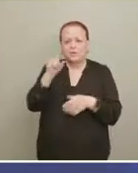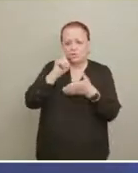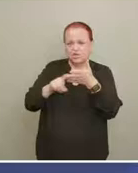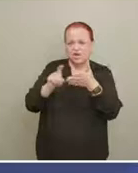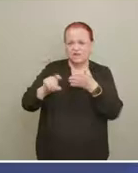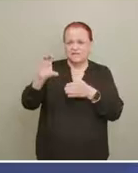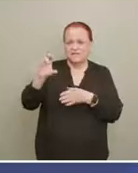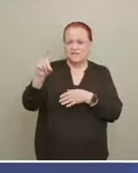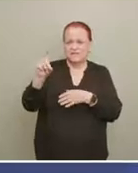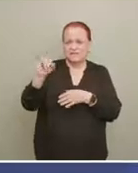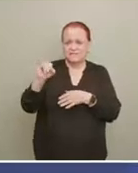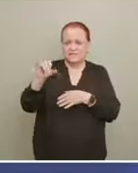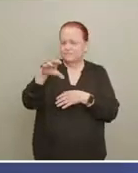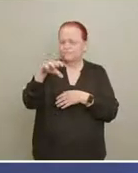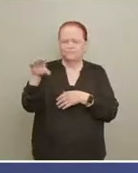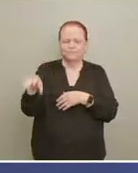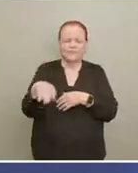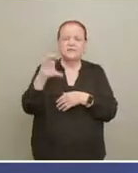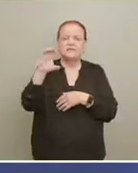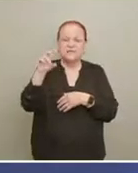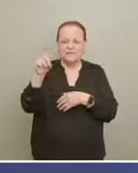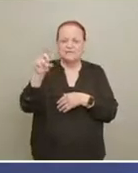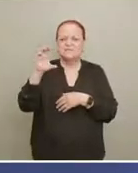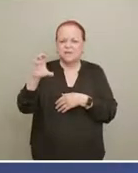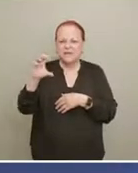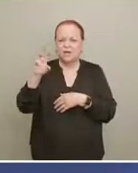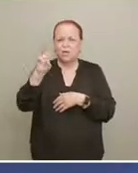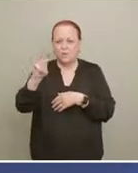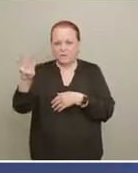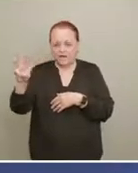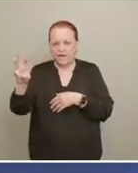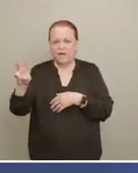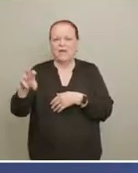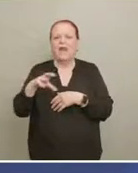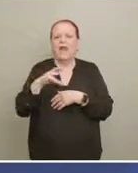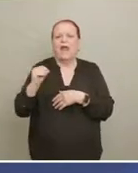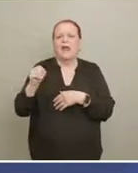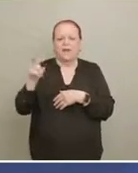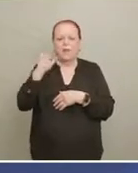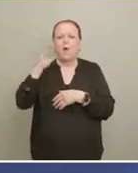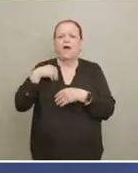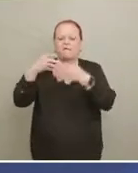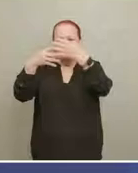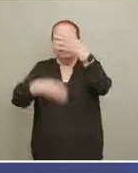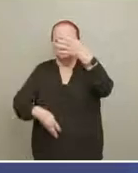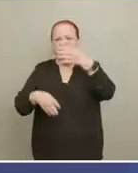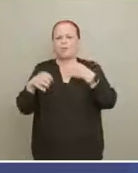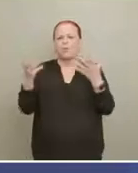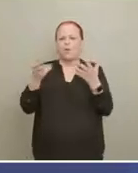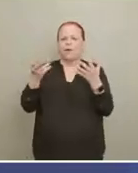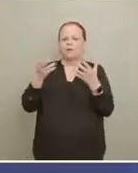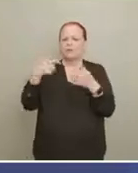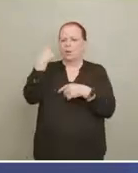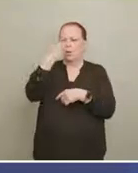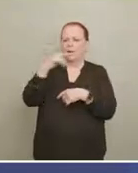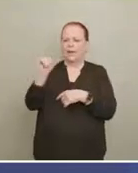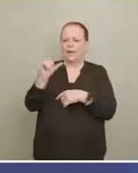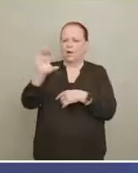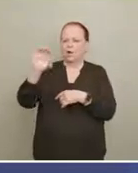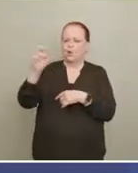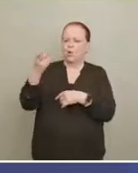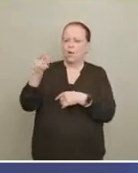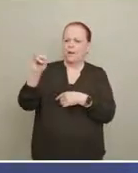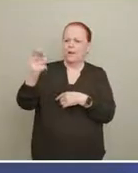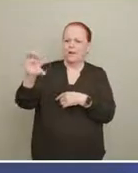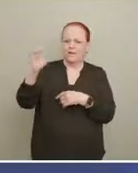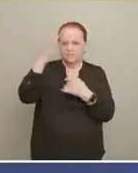condition, and the CDC has just updated their list of what are those chronic health conditions, and so you can gauge for